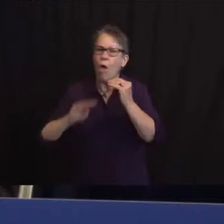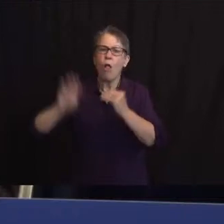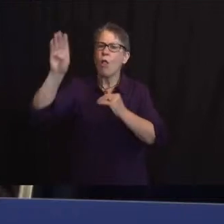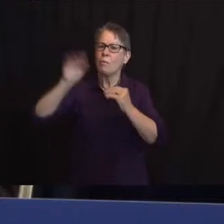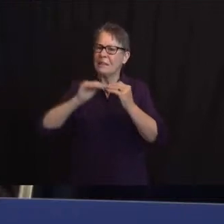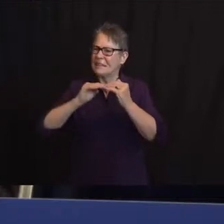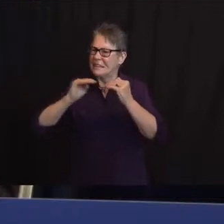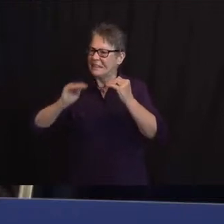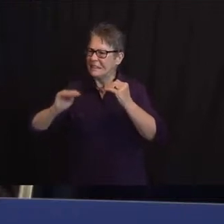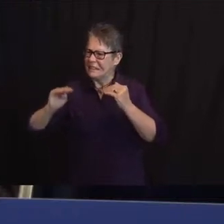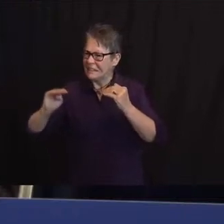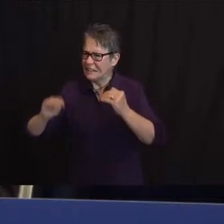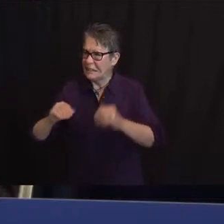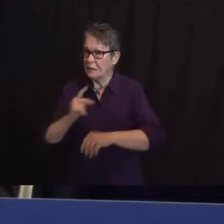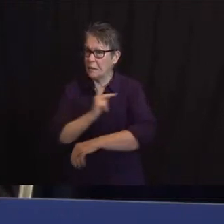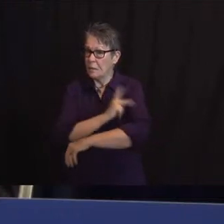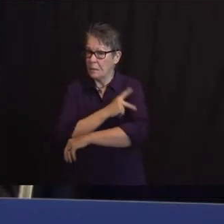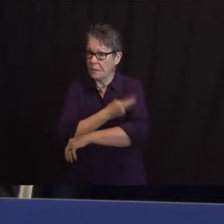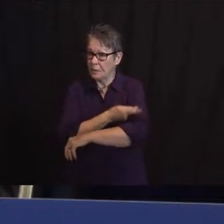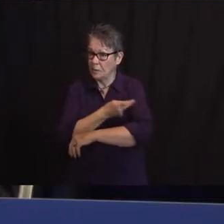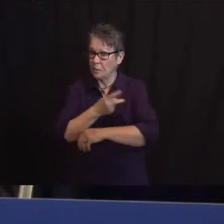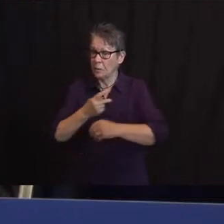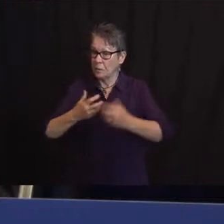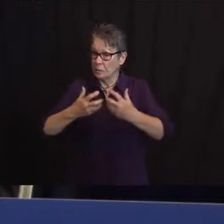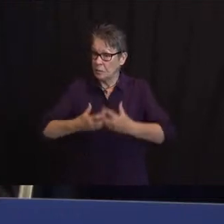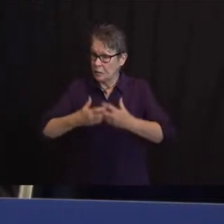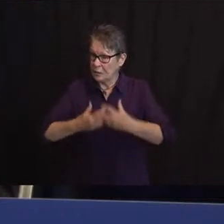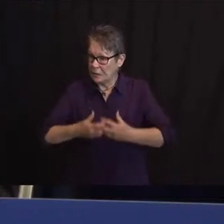ventilators and deaths have actually increased.